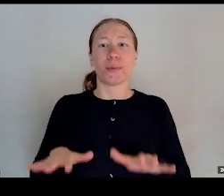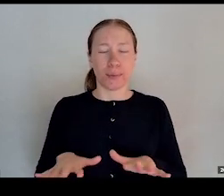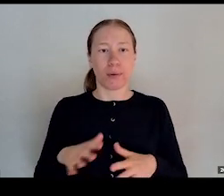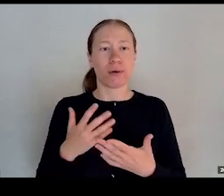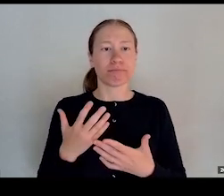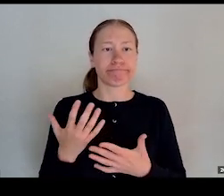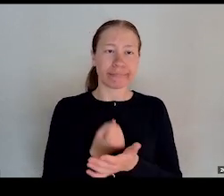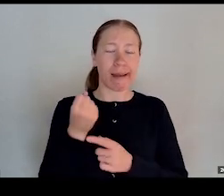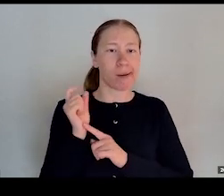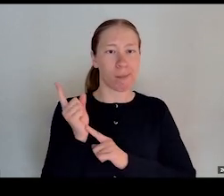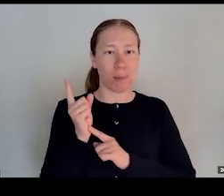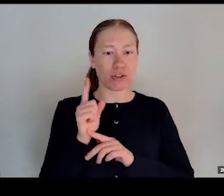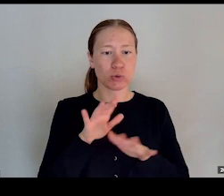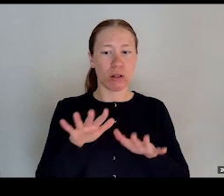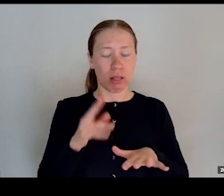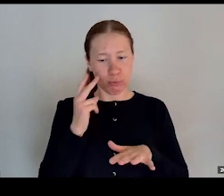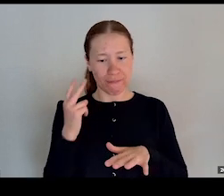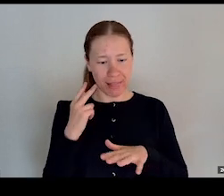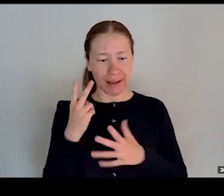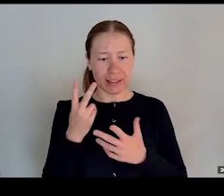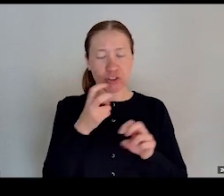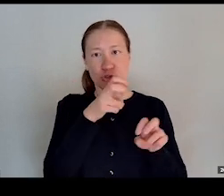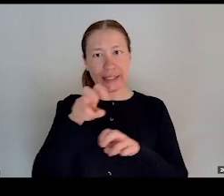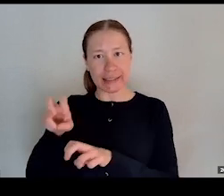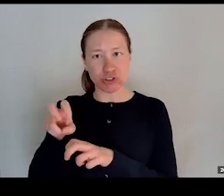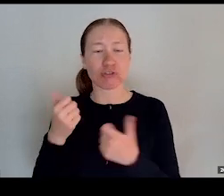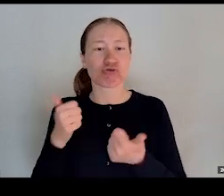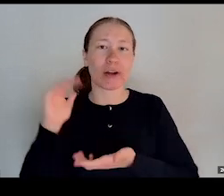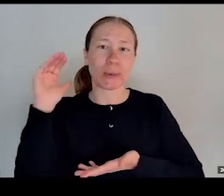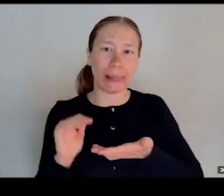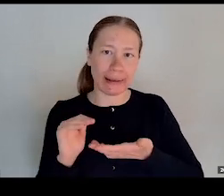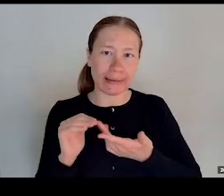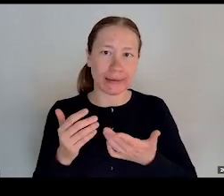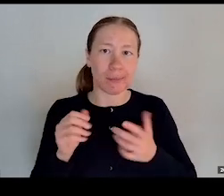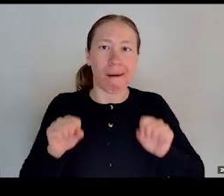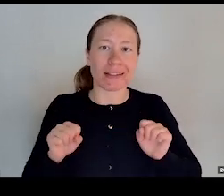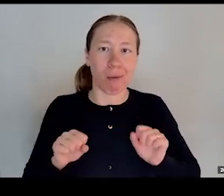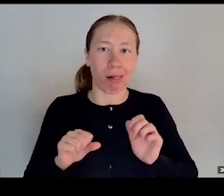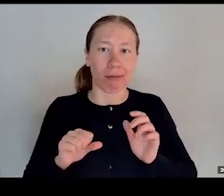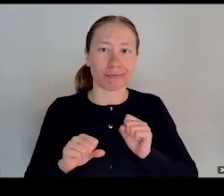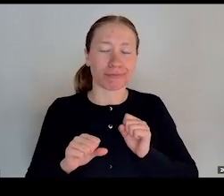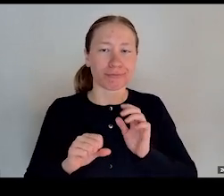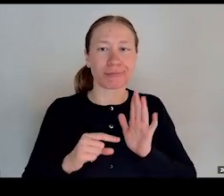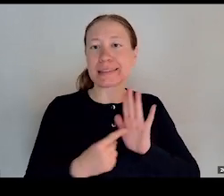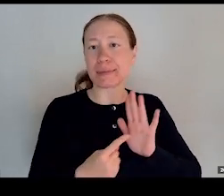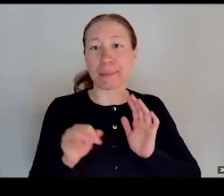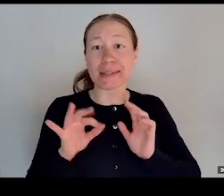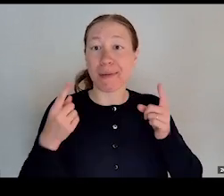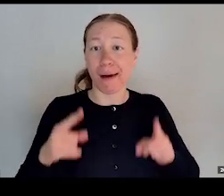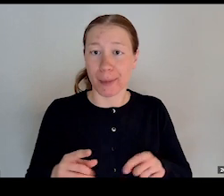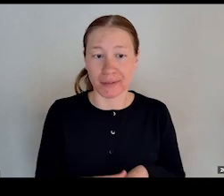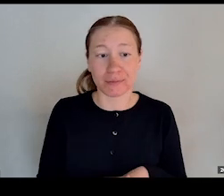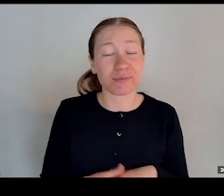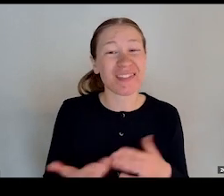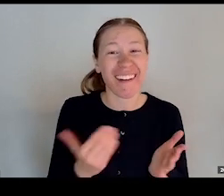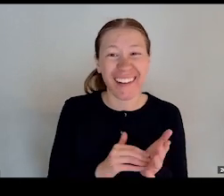transition between these, and also mitigate any symptoms if they have them. And as I said on the previous slides, ask for and